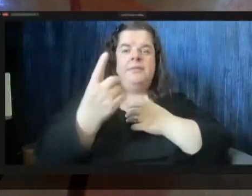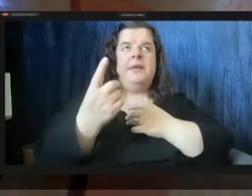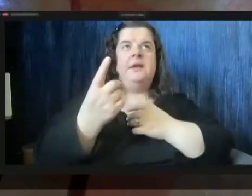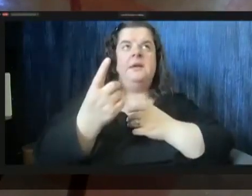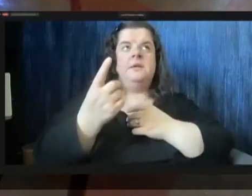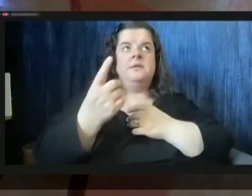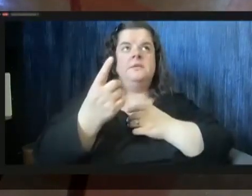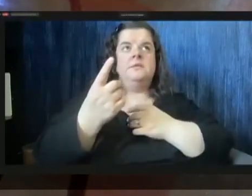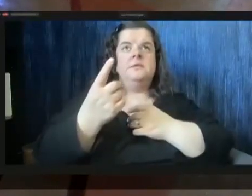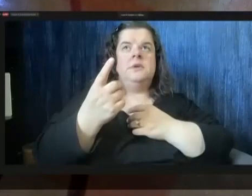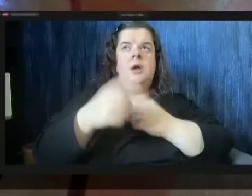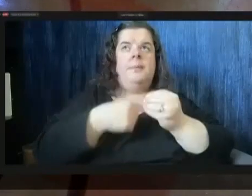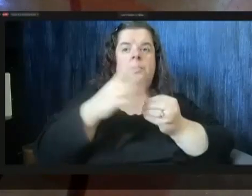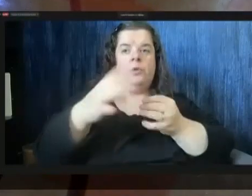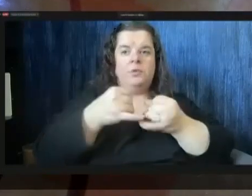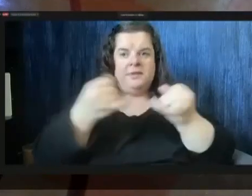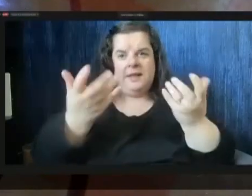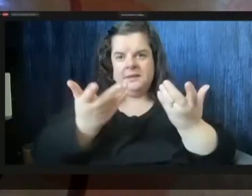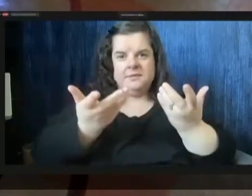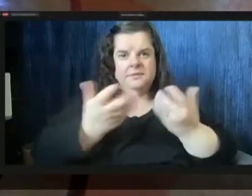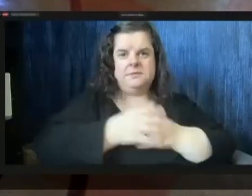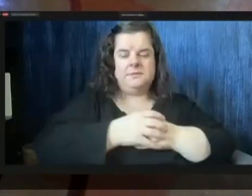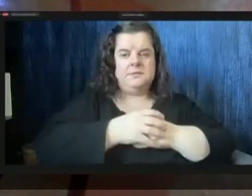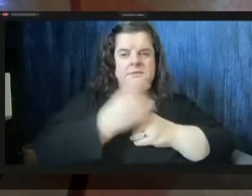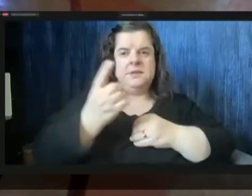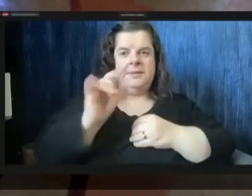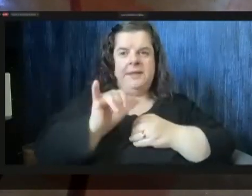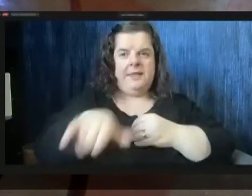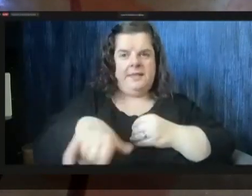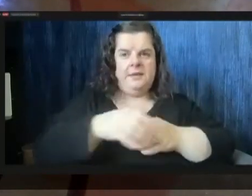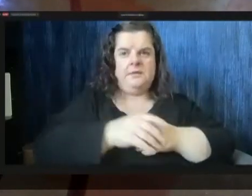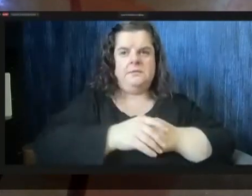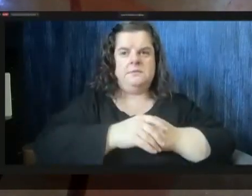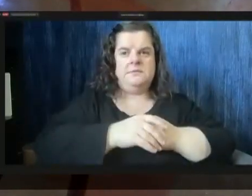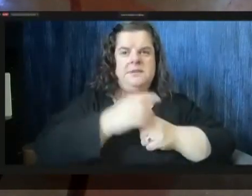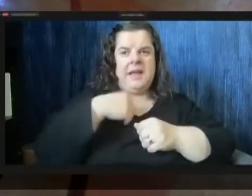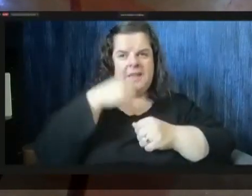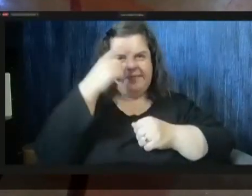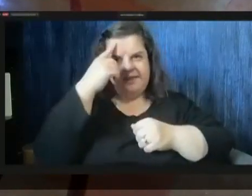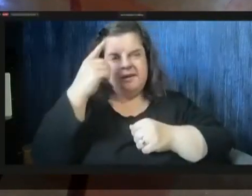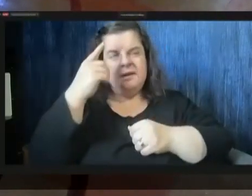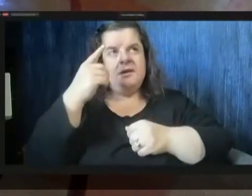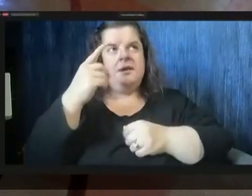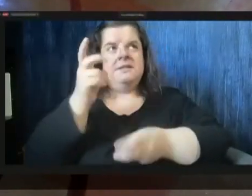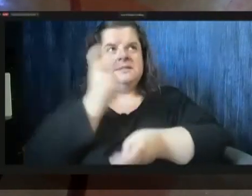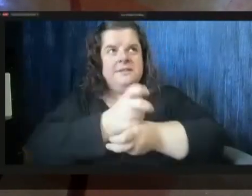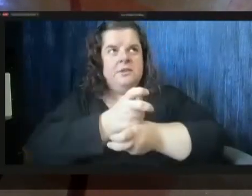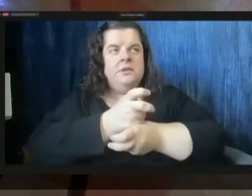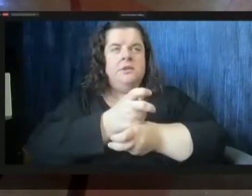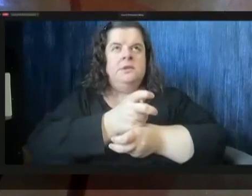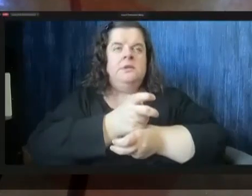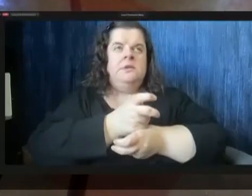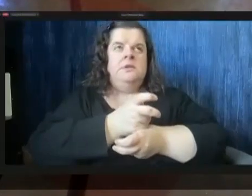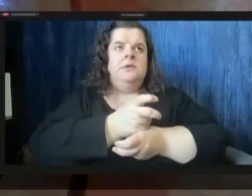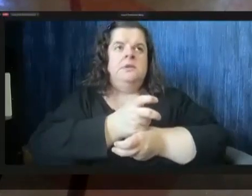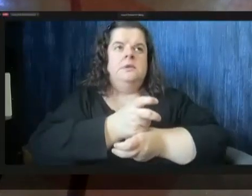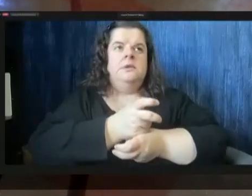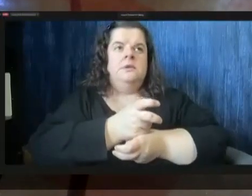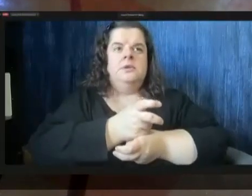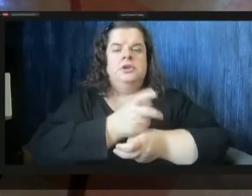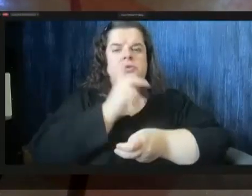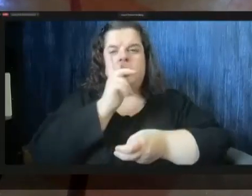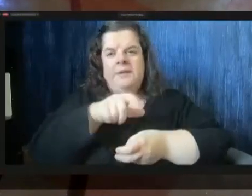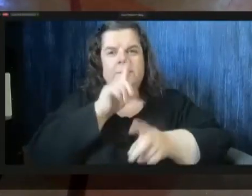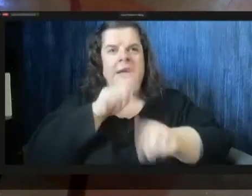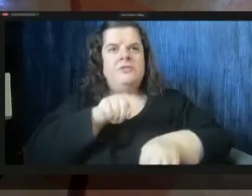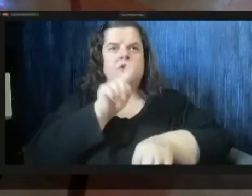lines or those boundaries. Absolutely. Something like that. Because I think it's really difficult. And I don't want you to answer the question. I know I'm putting you